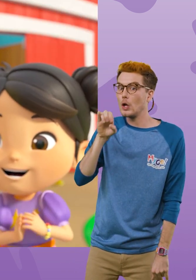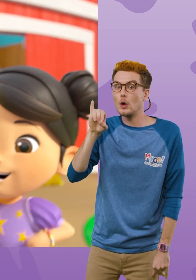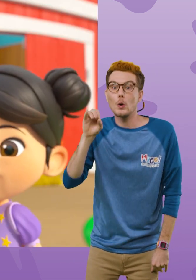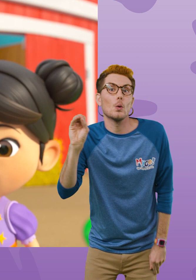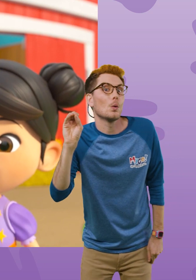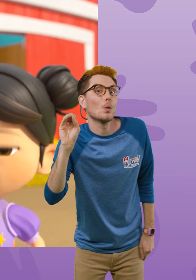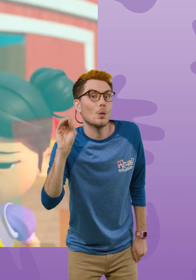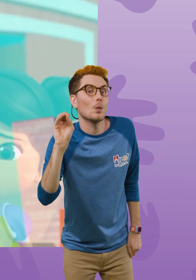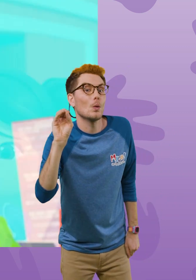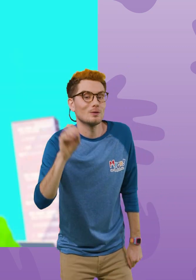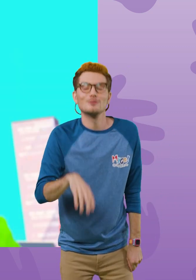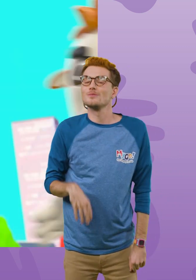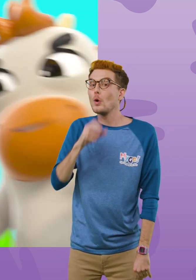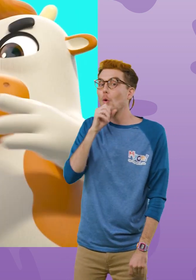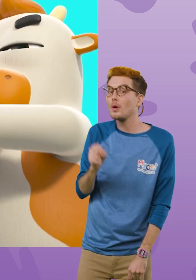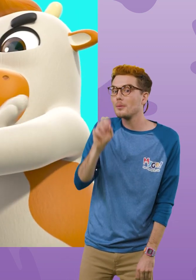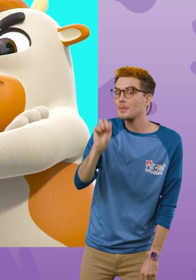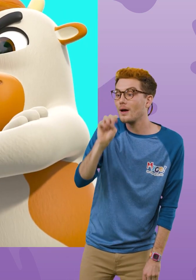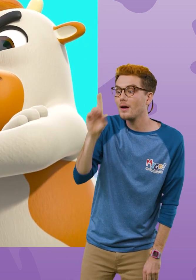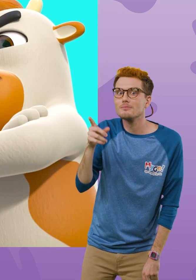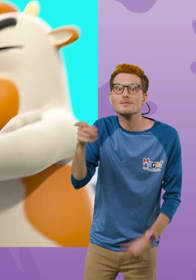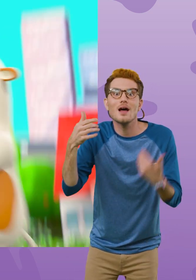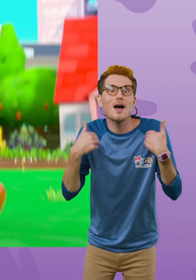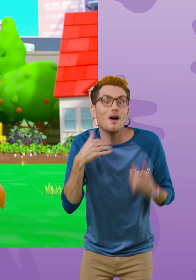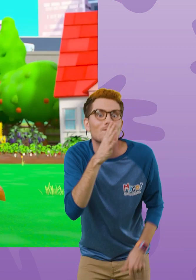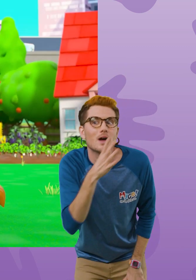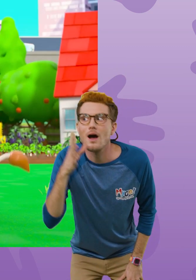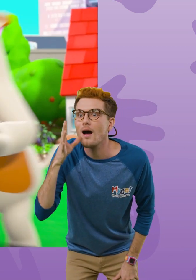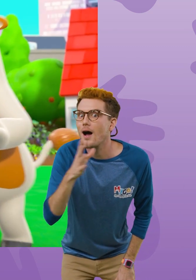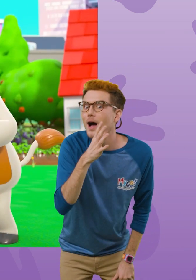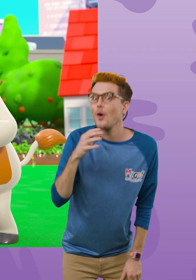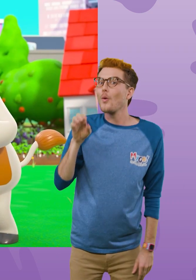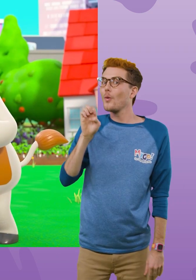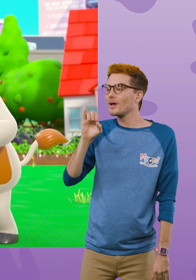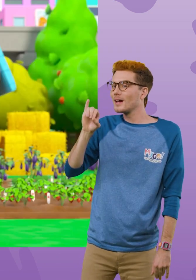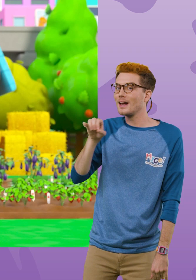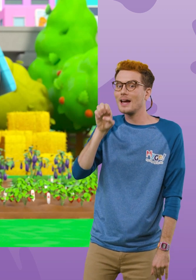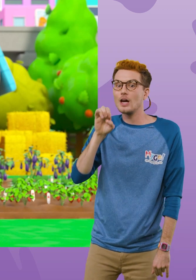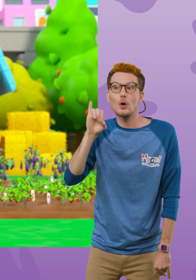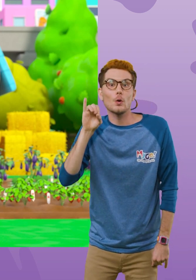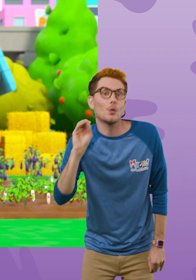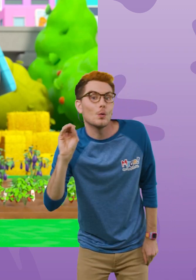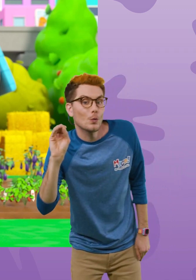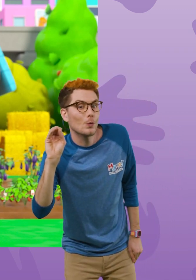E-I-E-I-O. Old MacDonald had a farm.